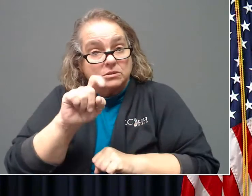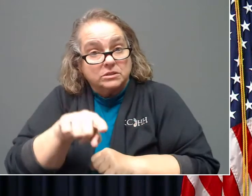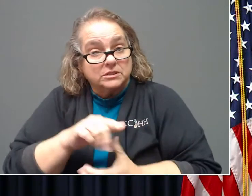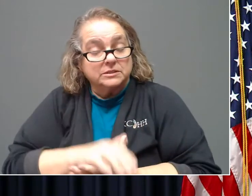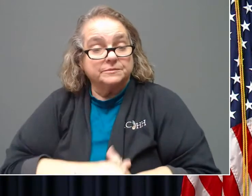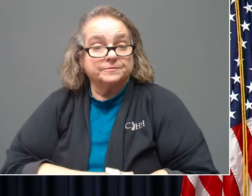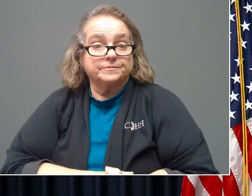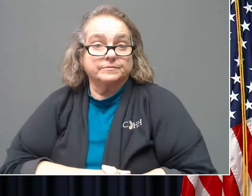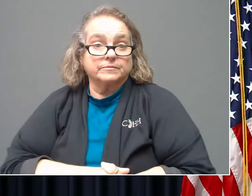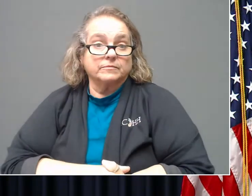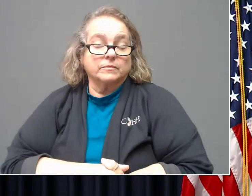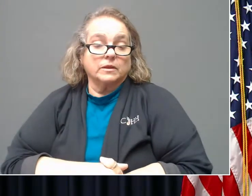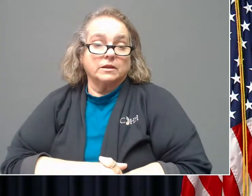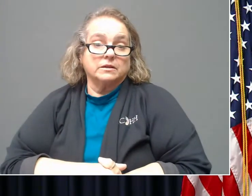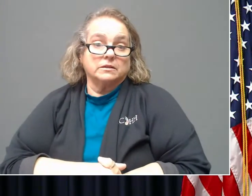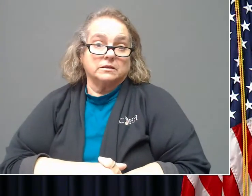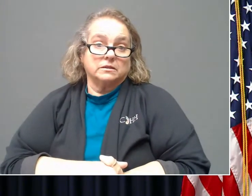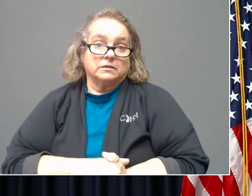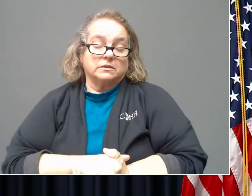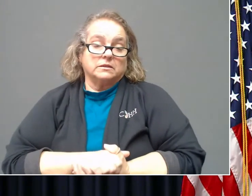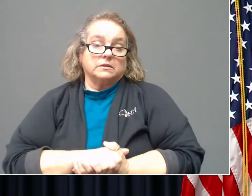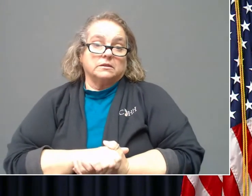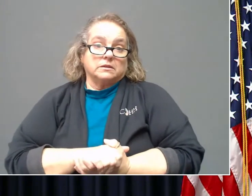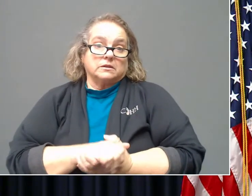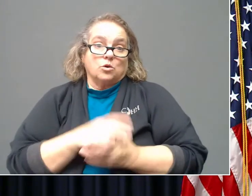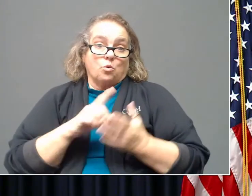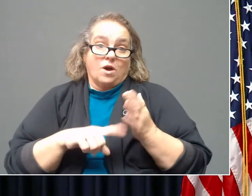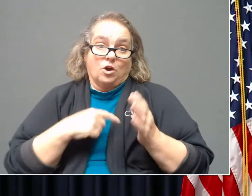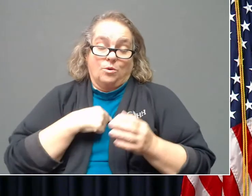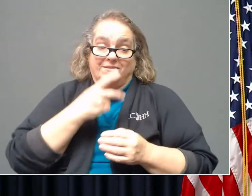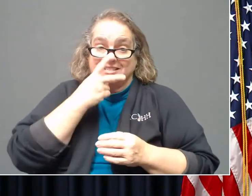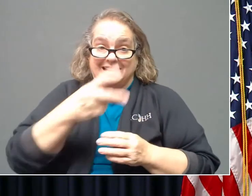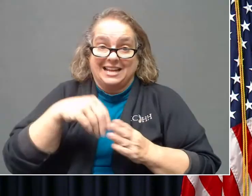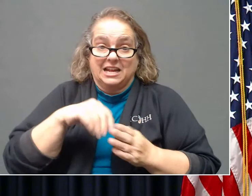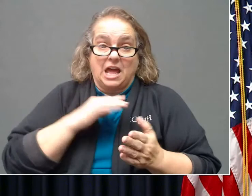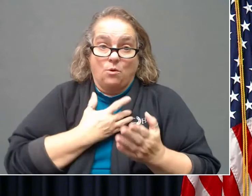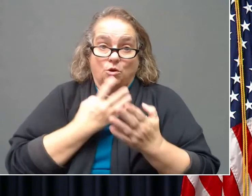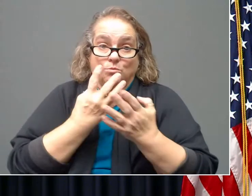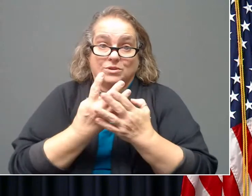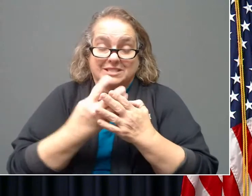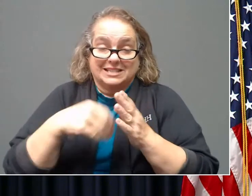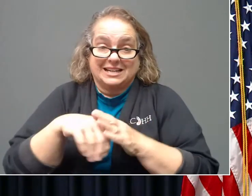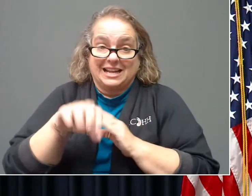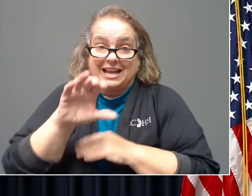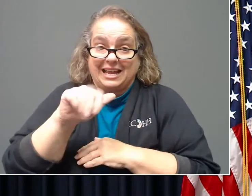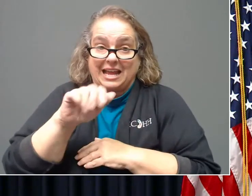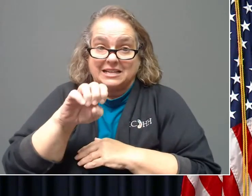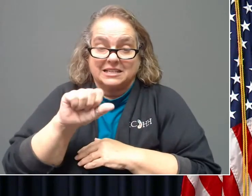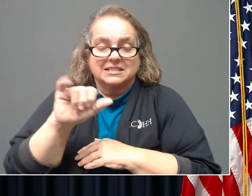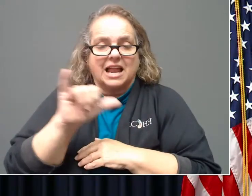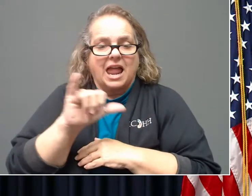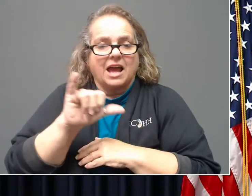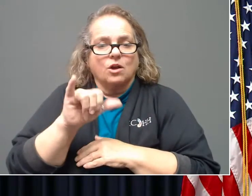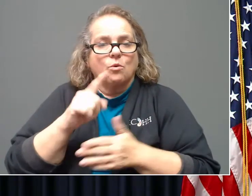we've seen in our prisons, at least in terms of cases, is a lot like what we saw at